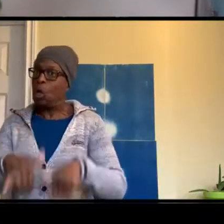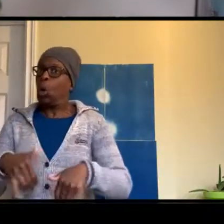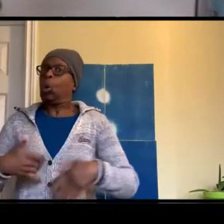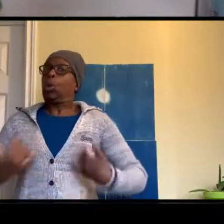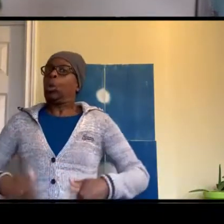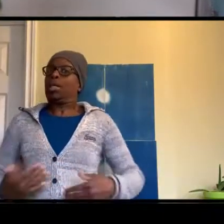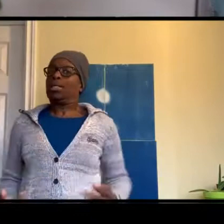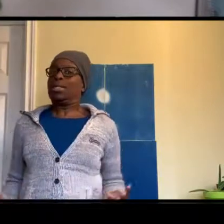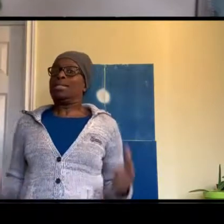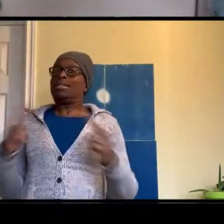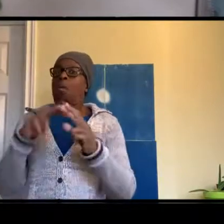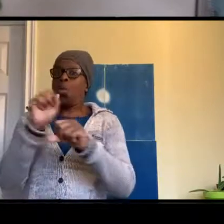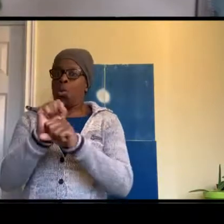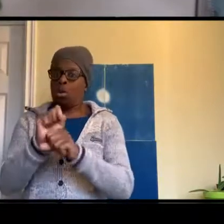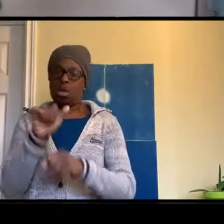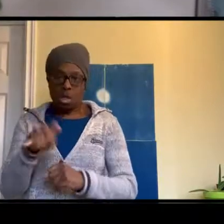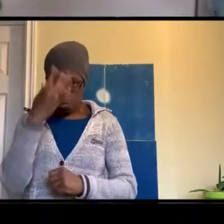planning.